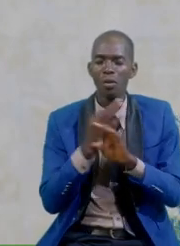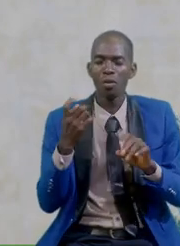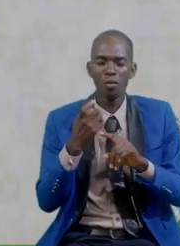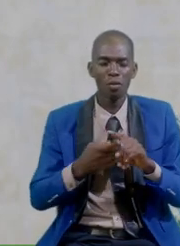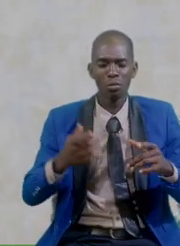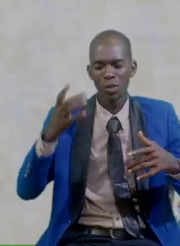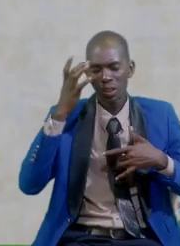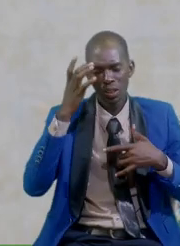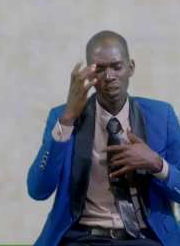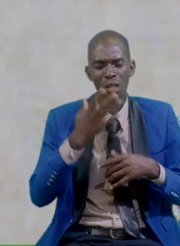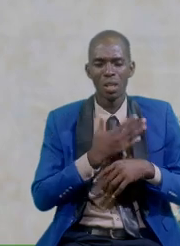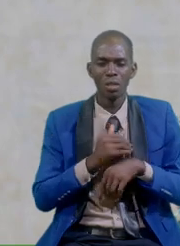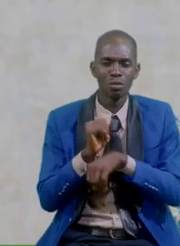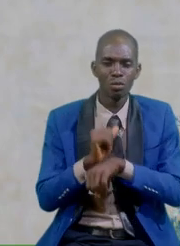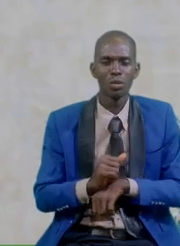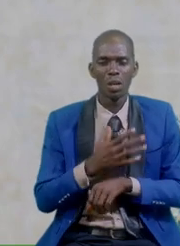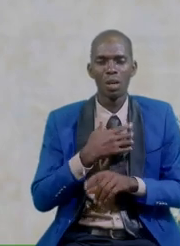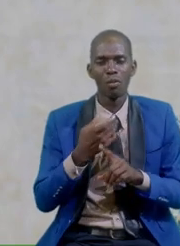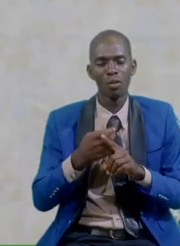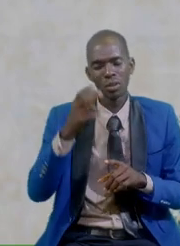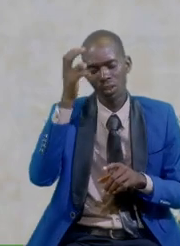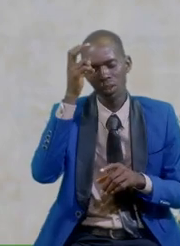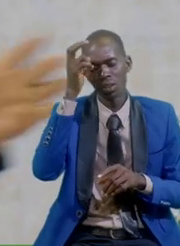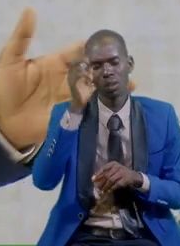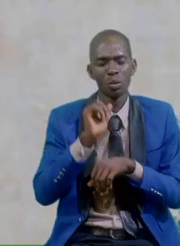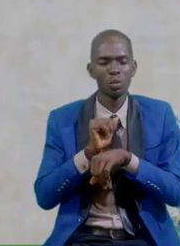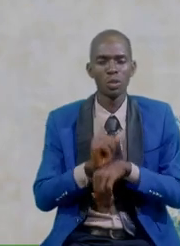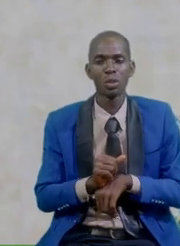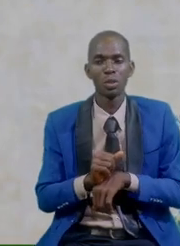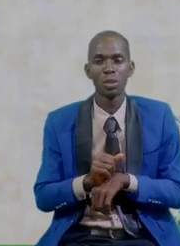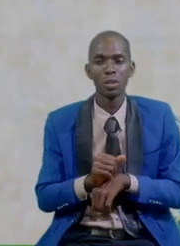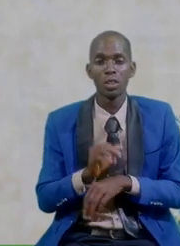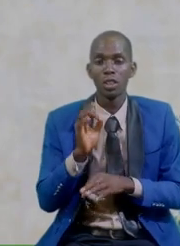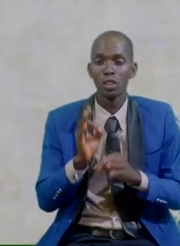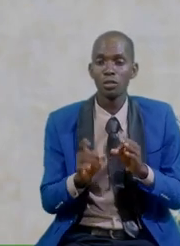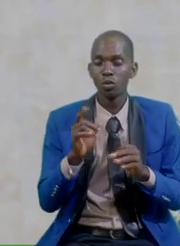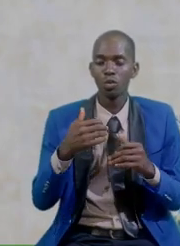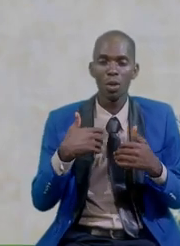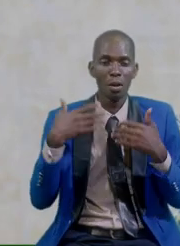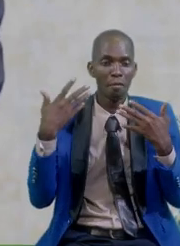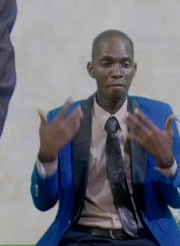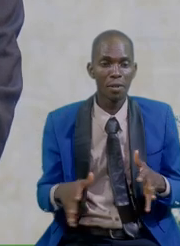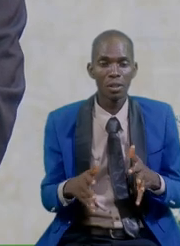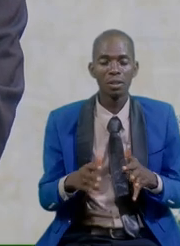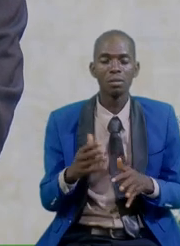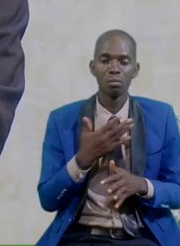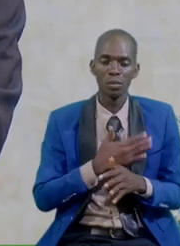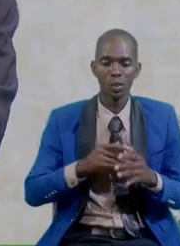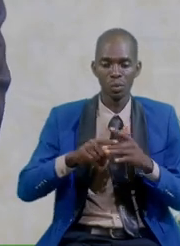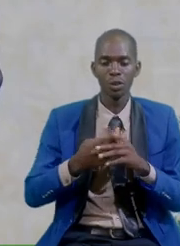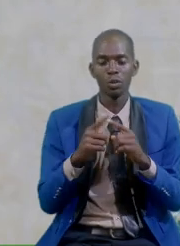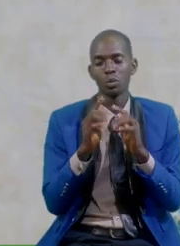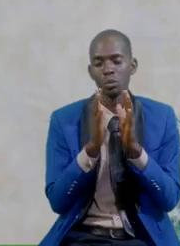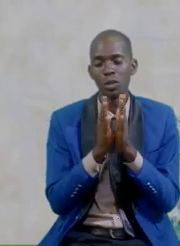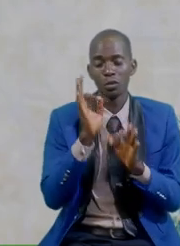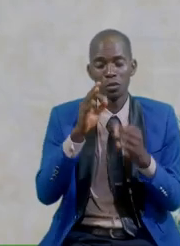torment, and from satanic oppression. So if they are true with you, be in the mood of prayer. Be talking to God.